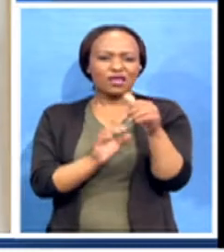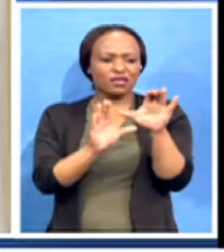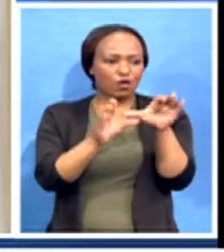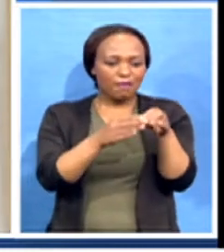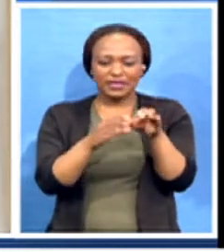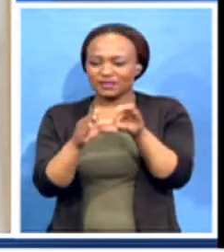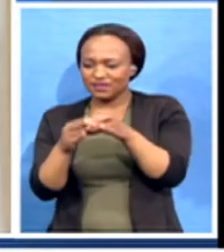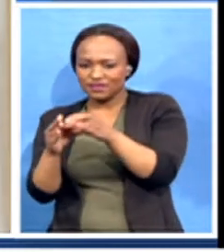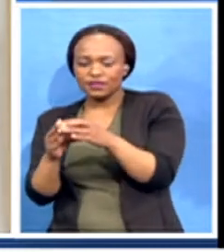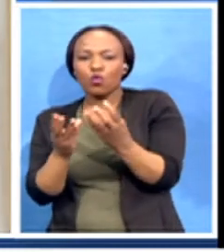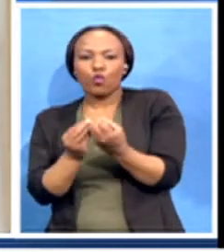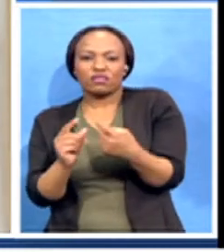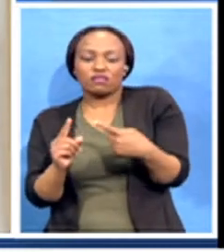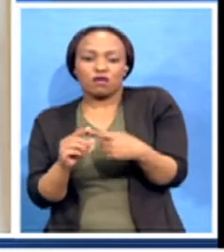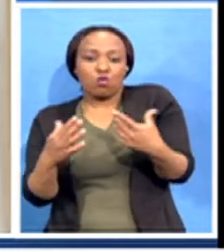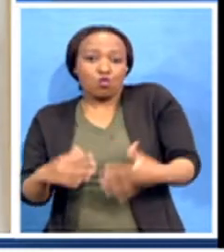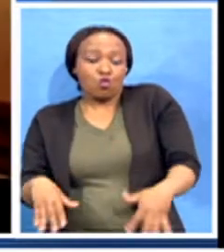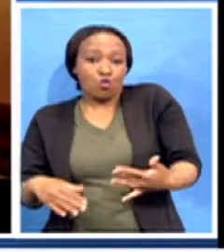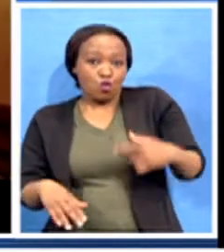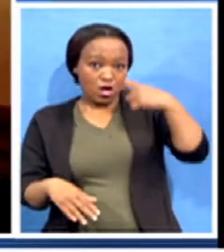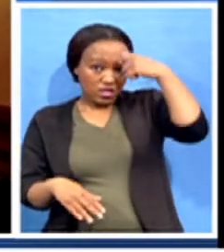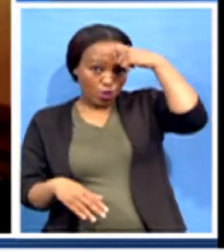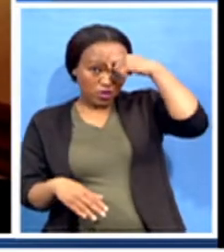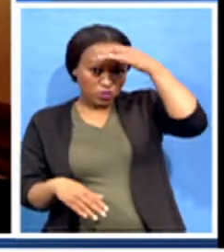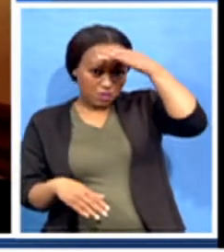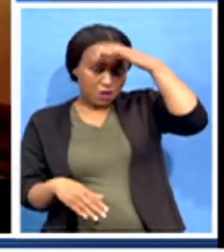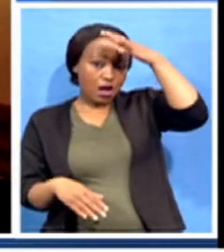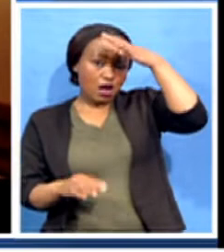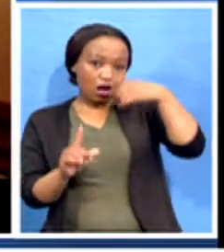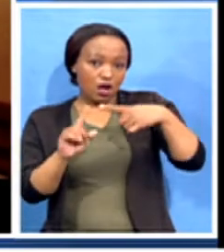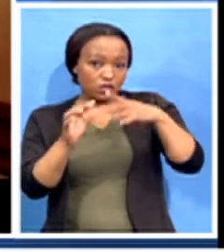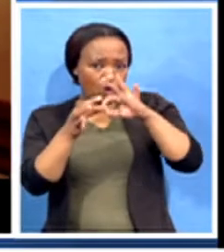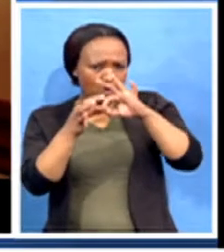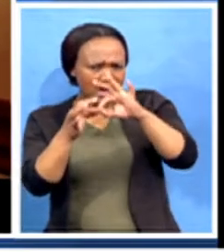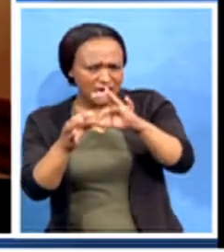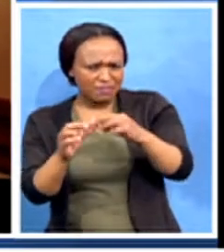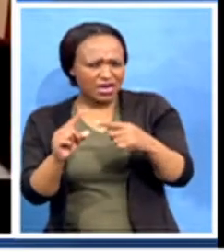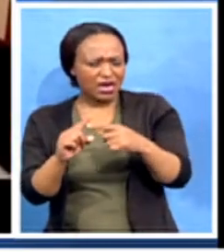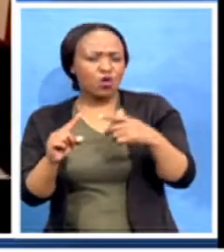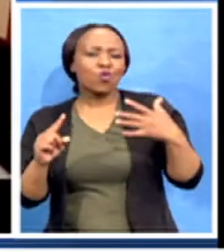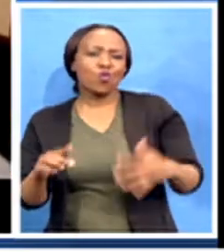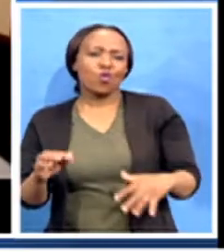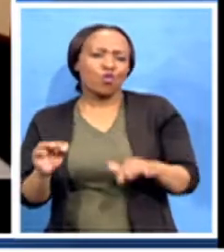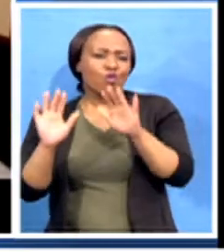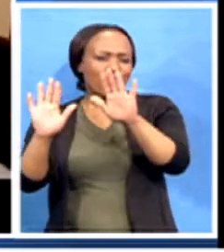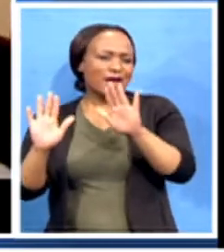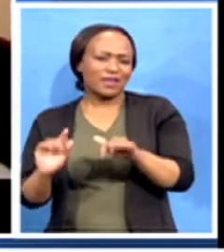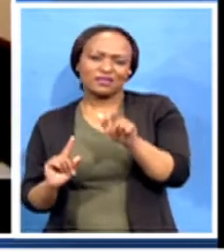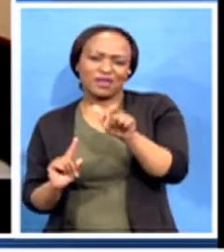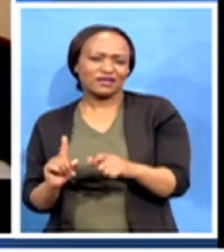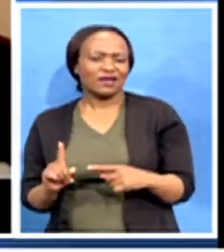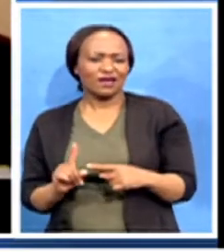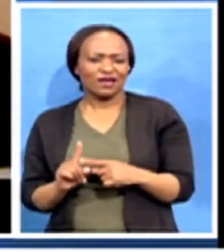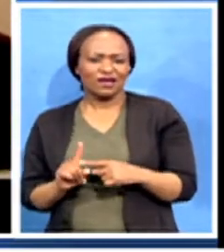committees, and the wisdom and experience and the commitment. An amazing person. I think this